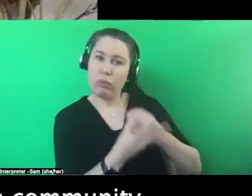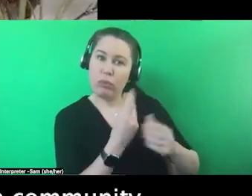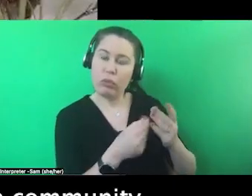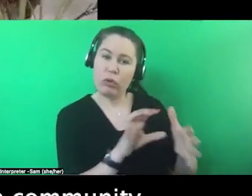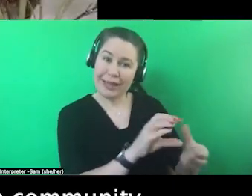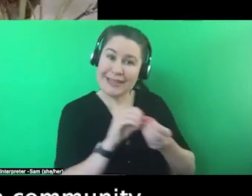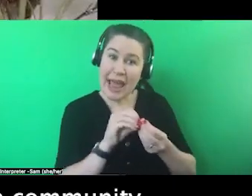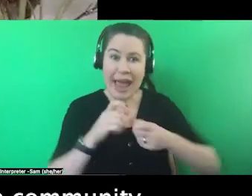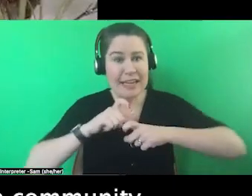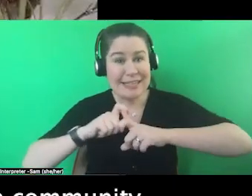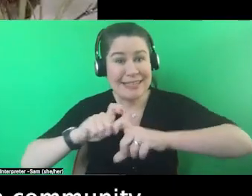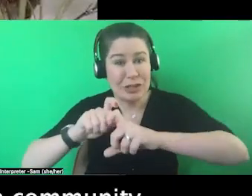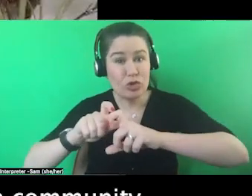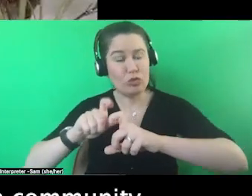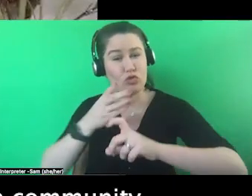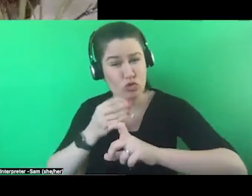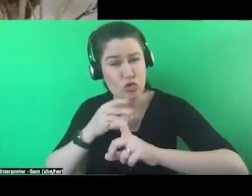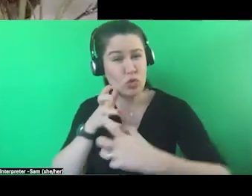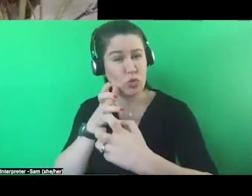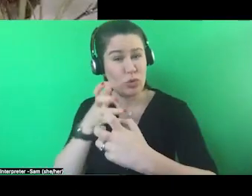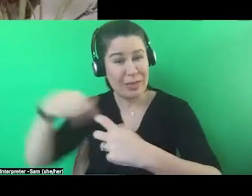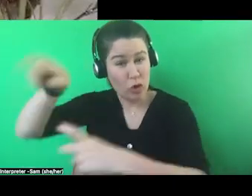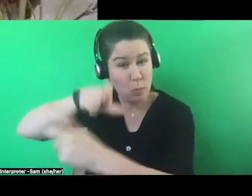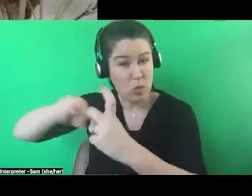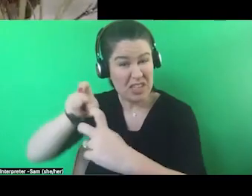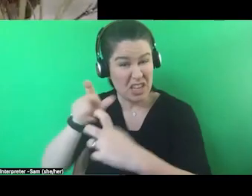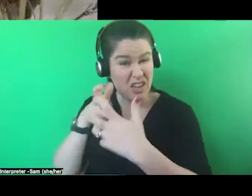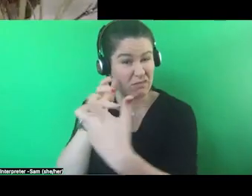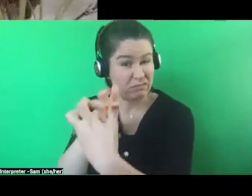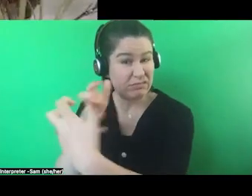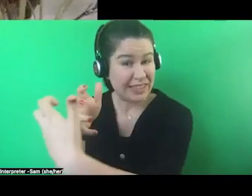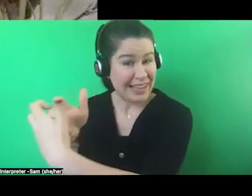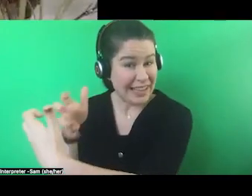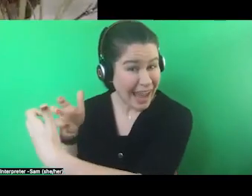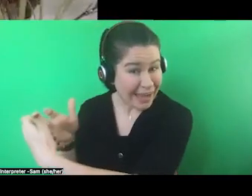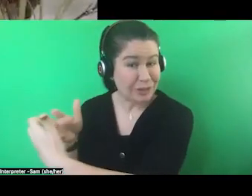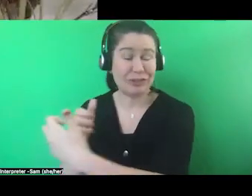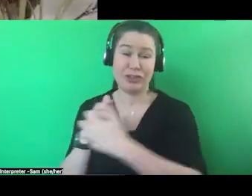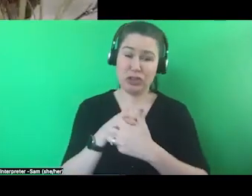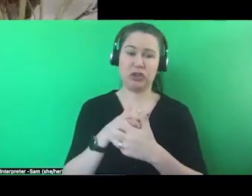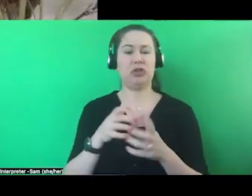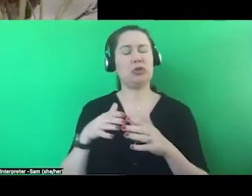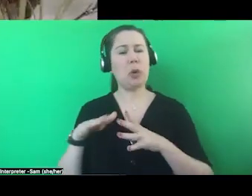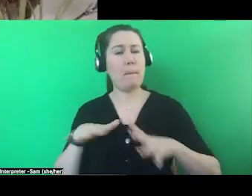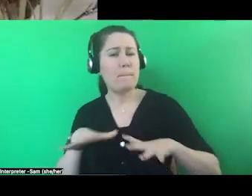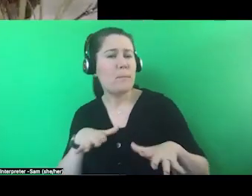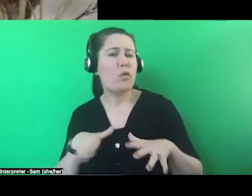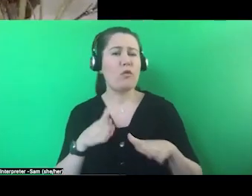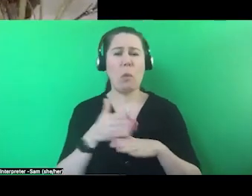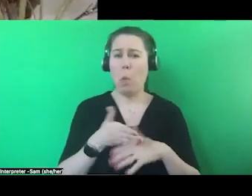people, create community and engage people in movement work around kind of like,